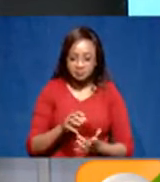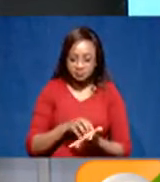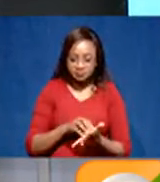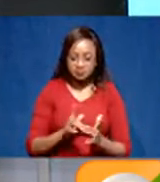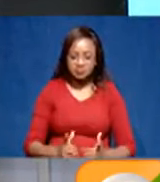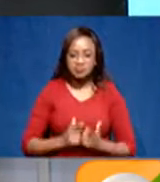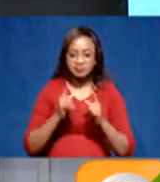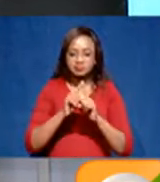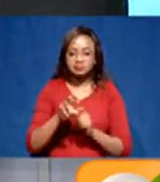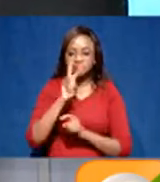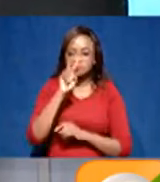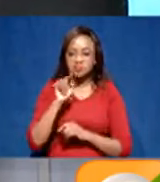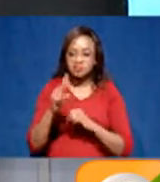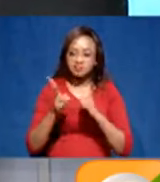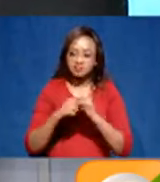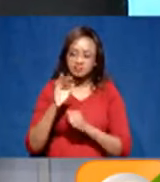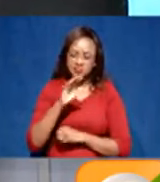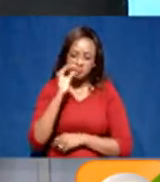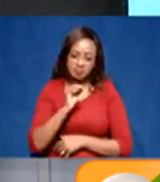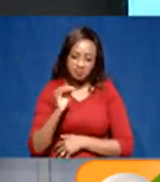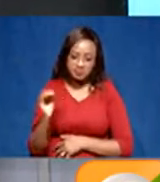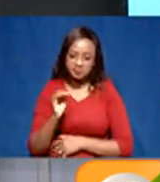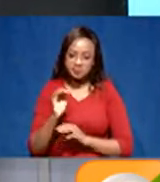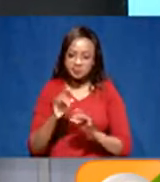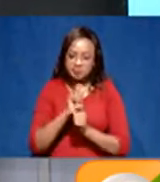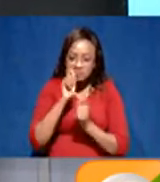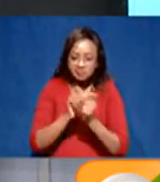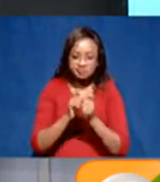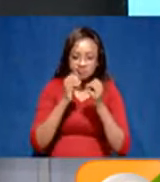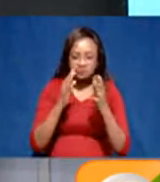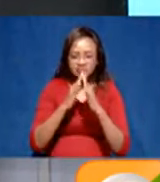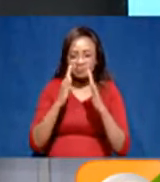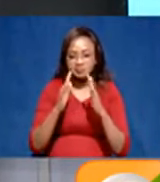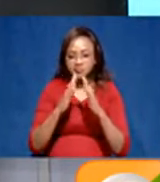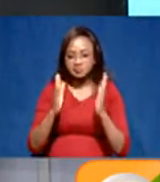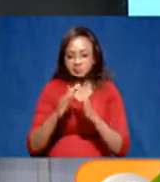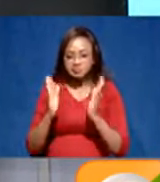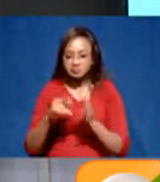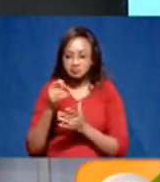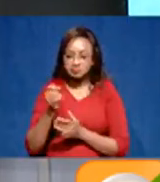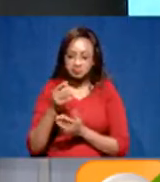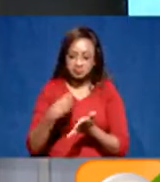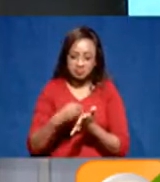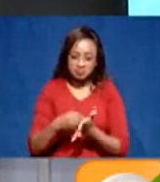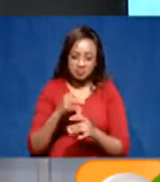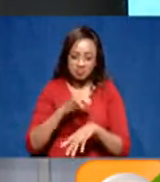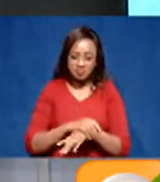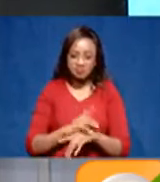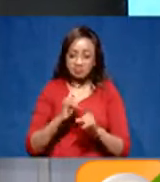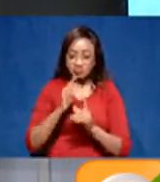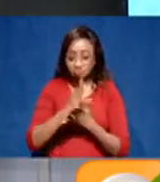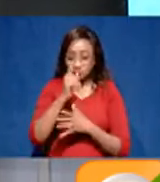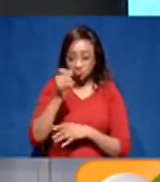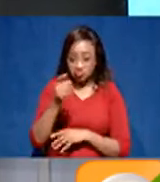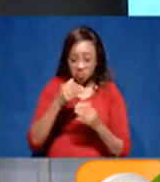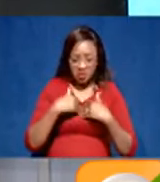on 2.75% of the proportion of household income. So you don't have a salary, yes, but you surely make some